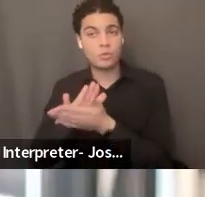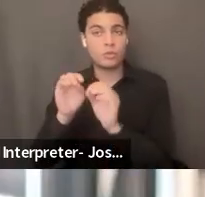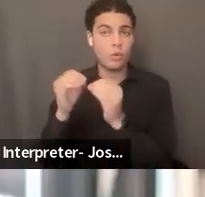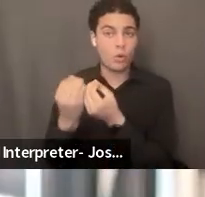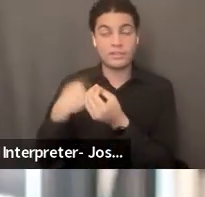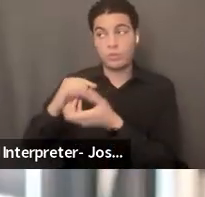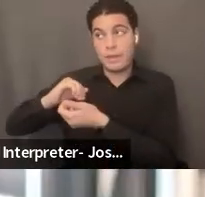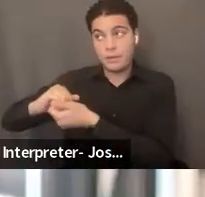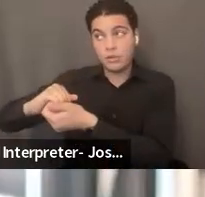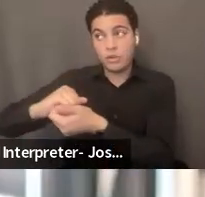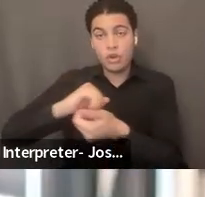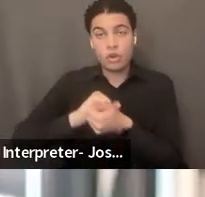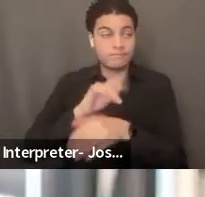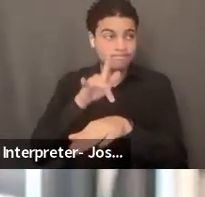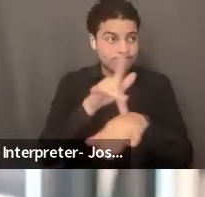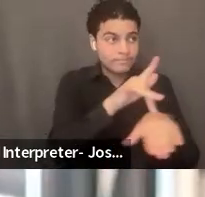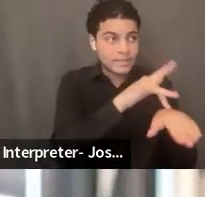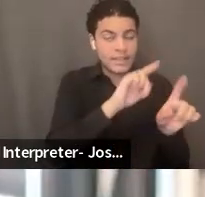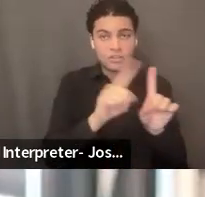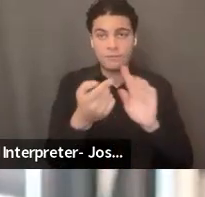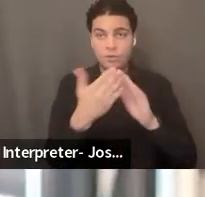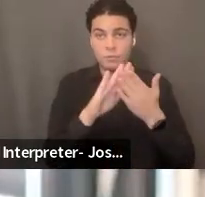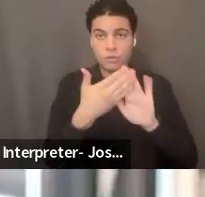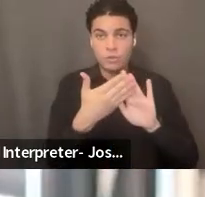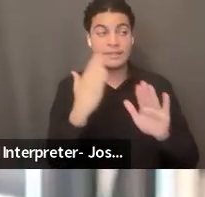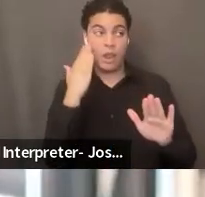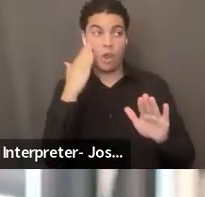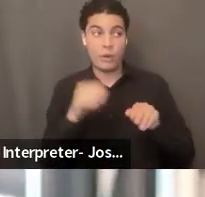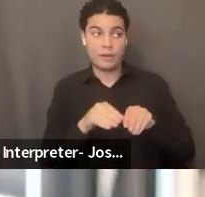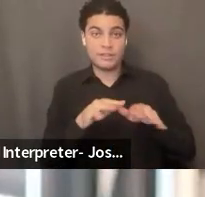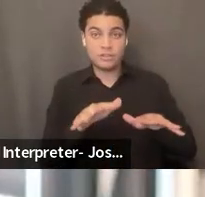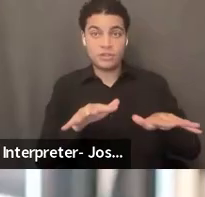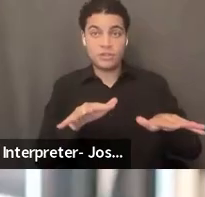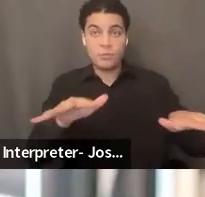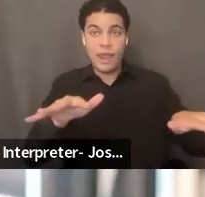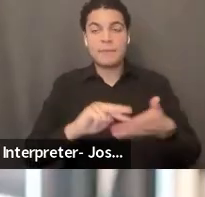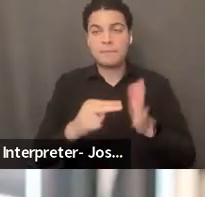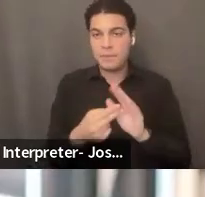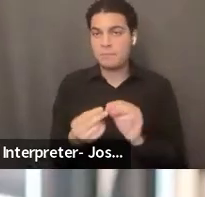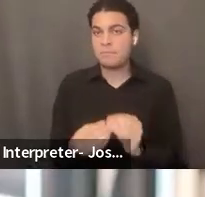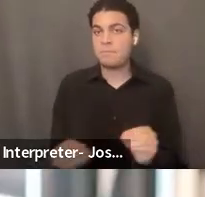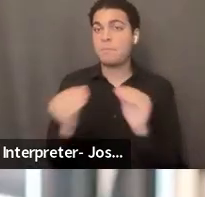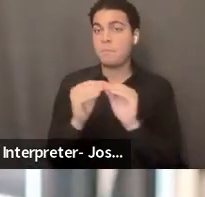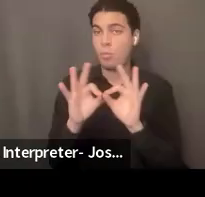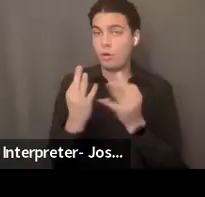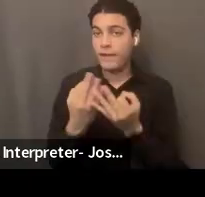to the community and the awareness allows us to keep spreading the word and keep more people safe.